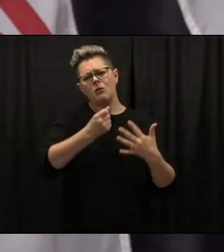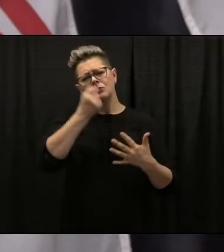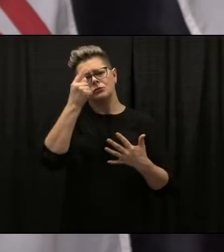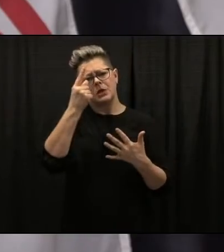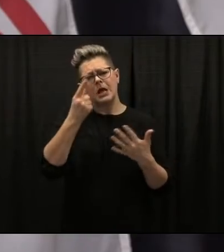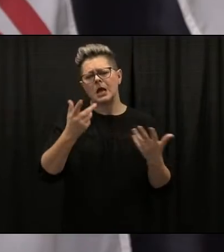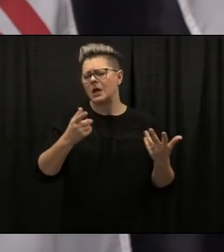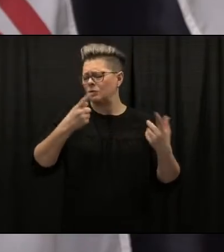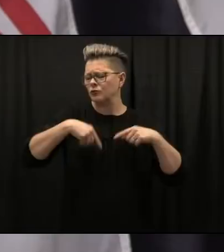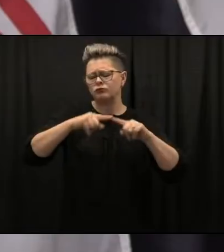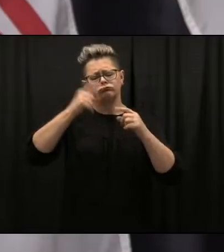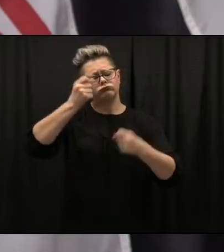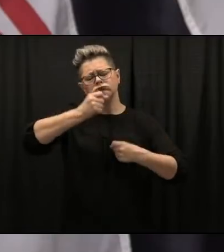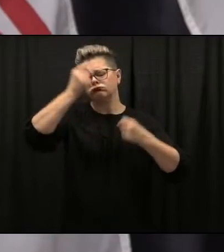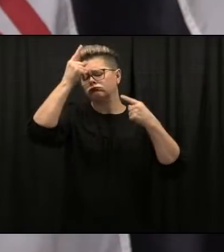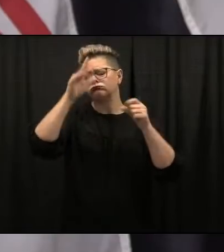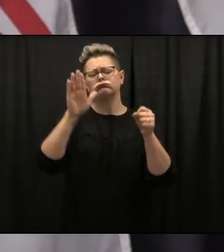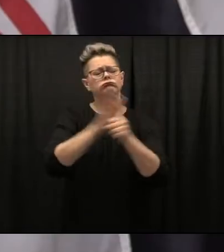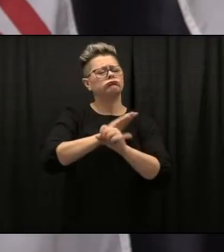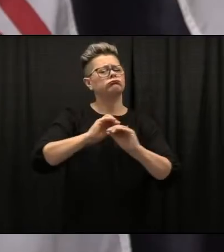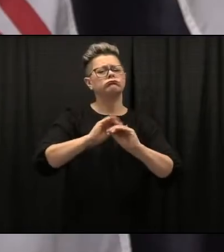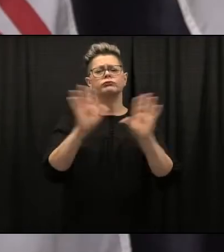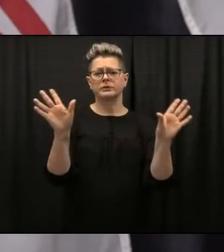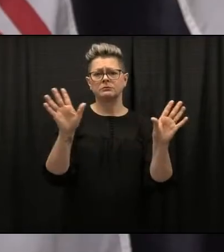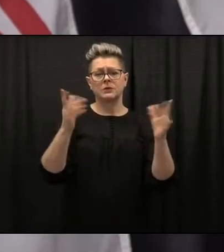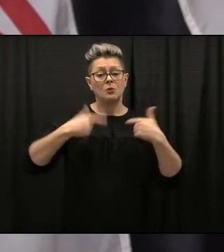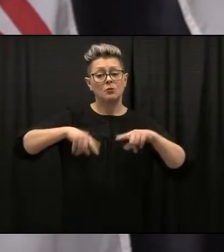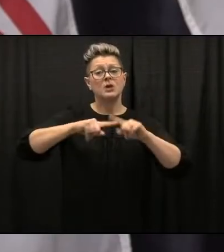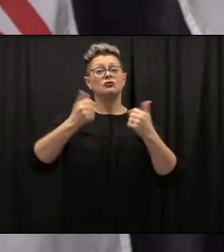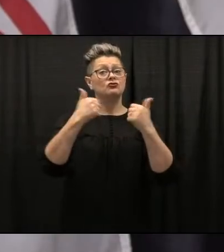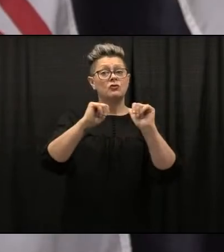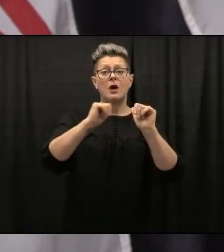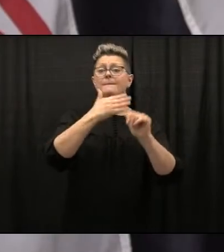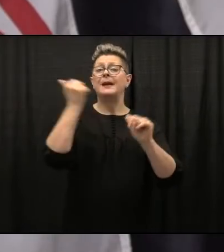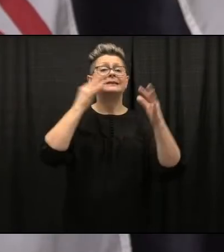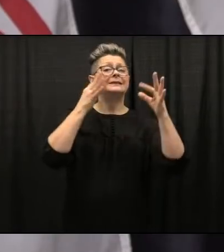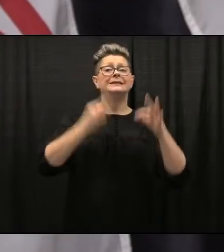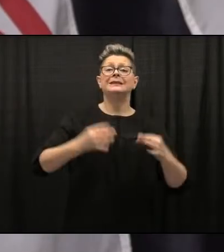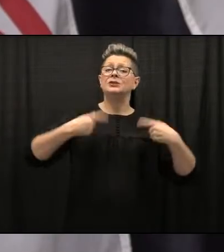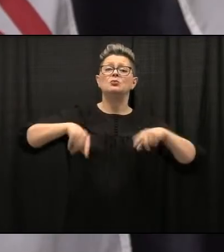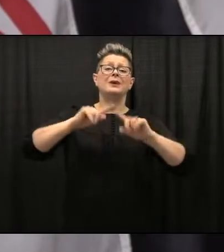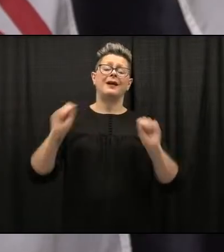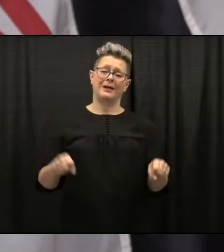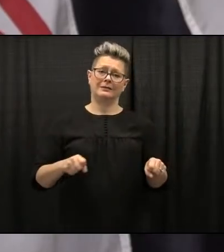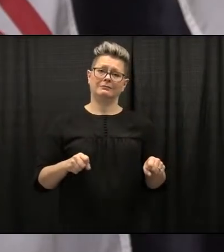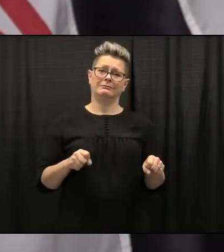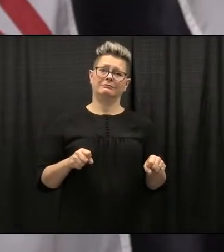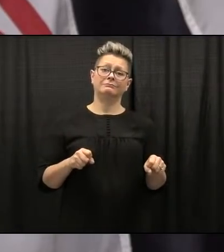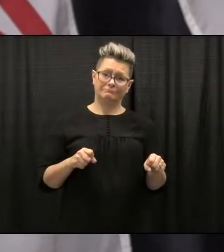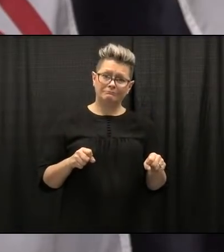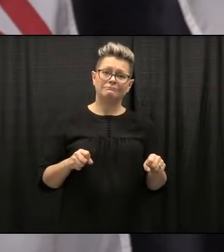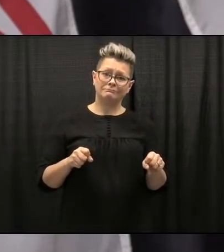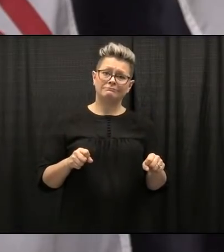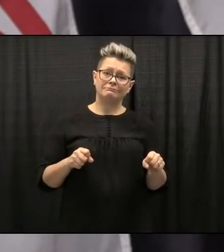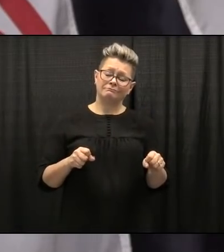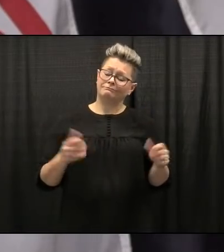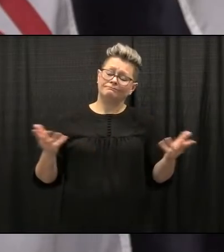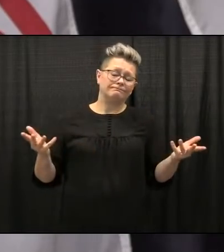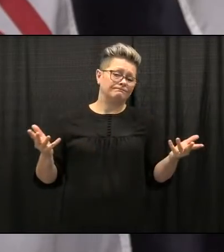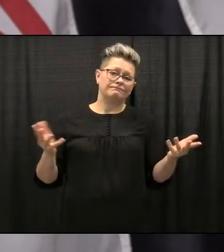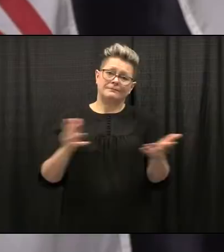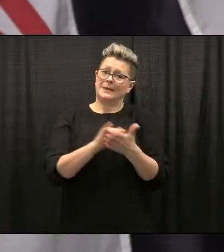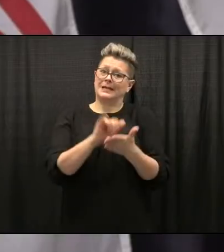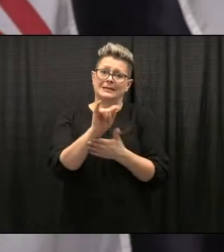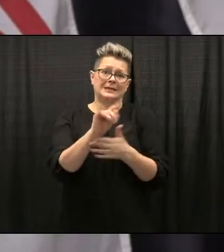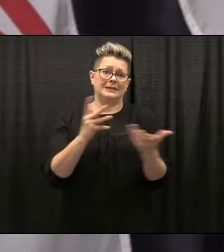understand that. We're trying to make the best decisions that we can with the information that we have, and that's all we can really do. All